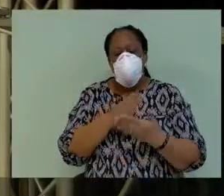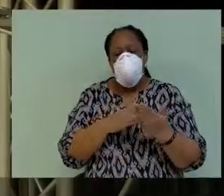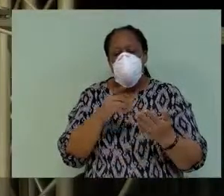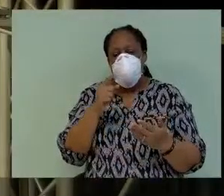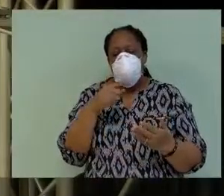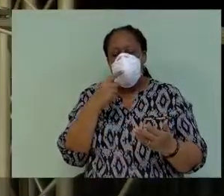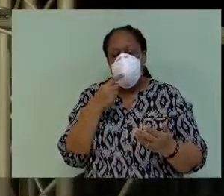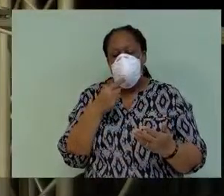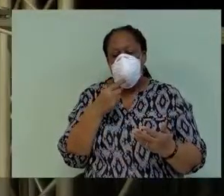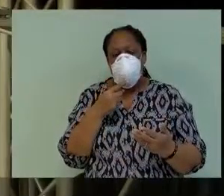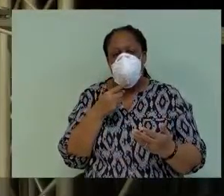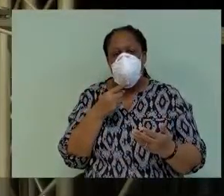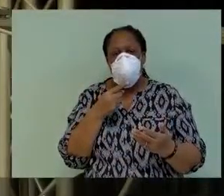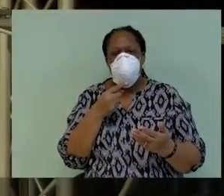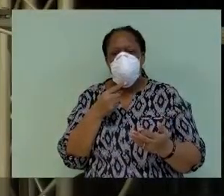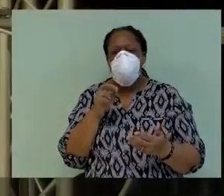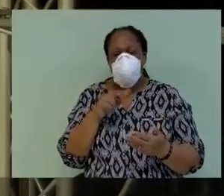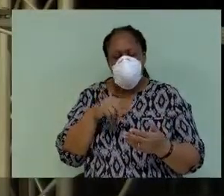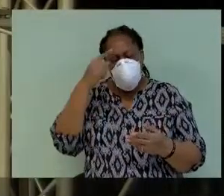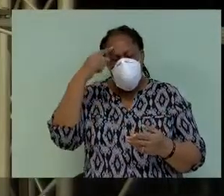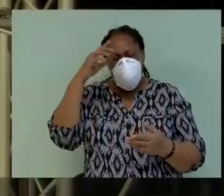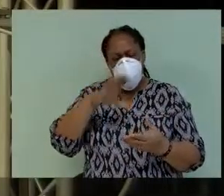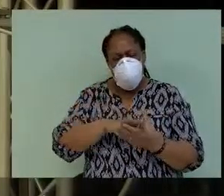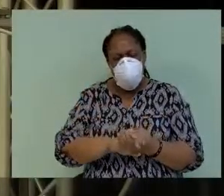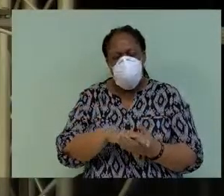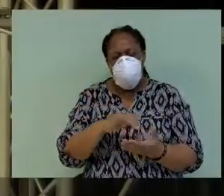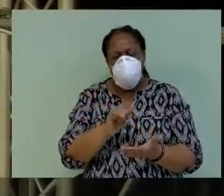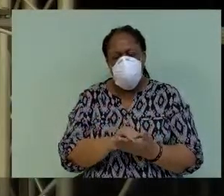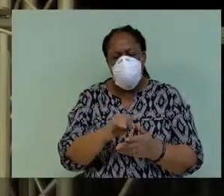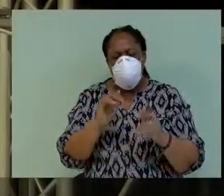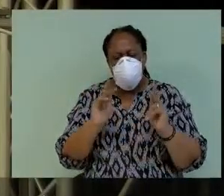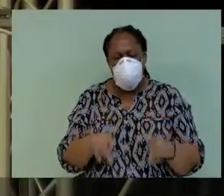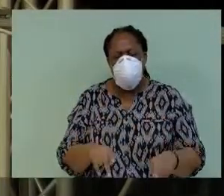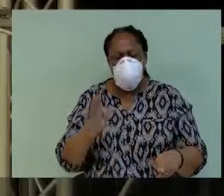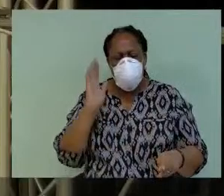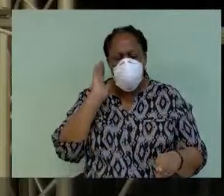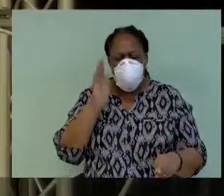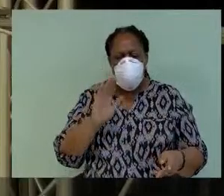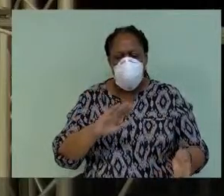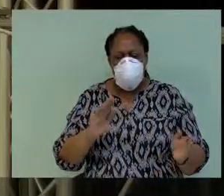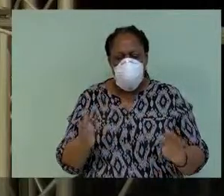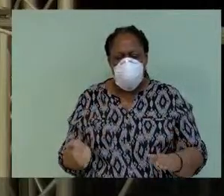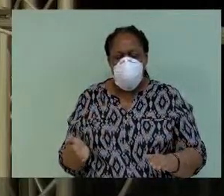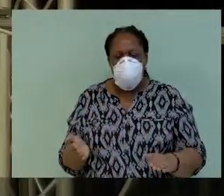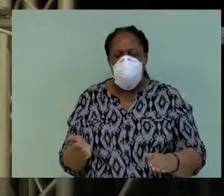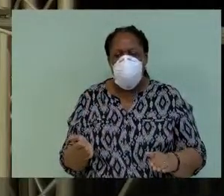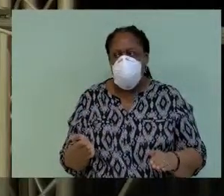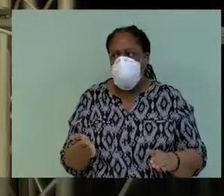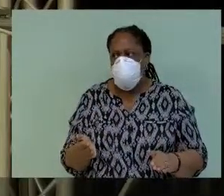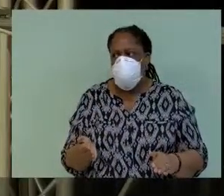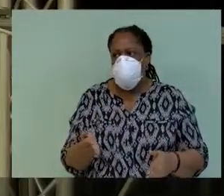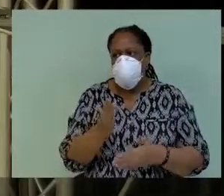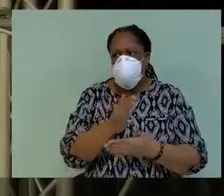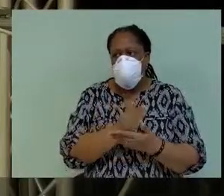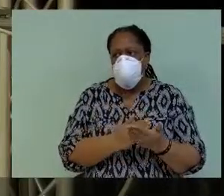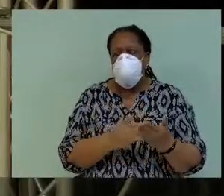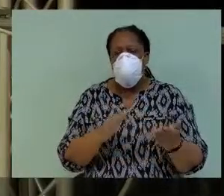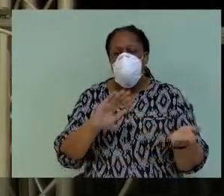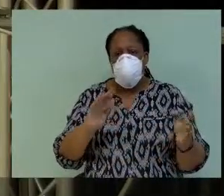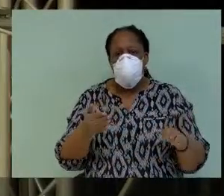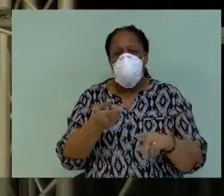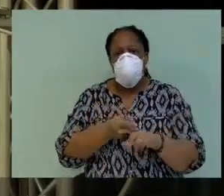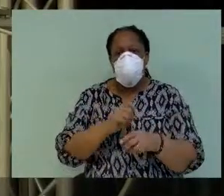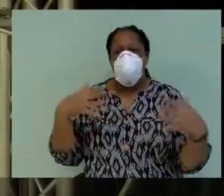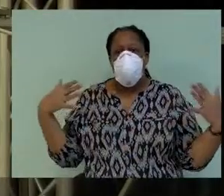recently that I believe that if persons are to die, most persons may die from a spirit of fear. We want